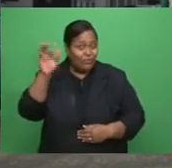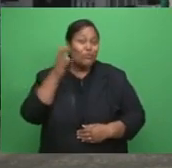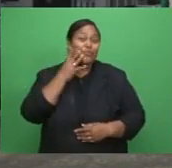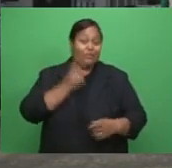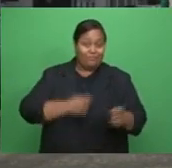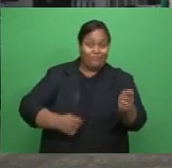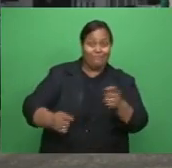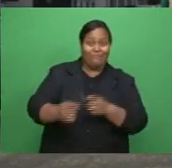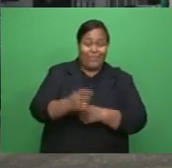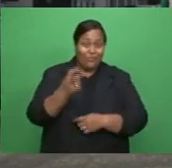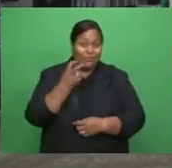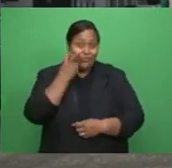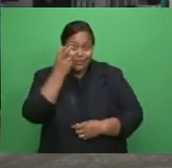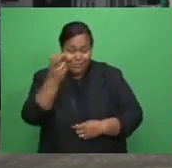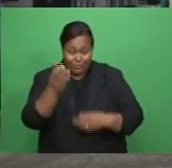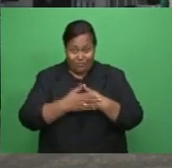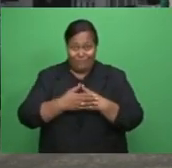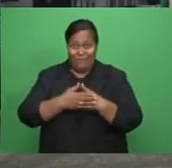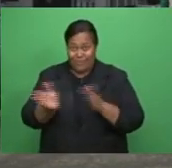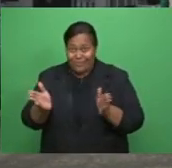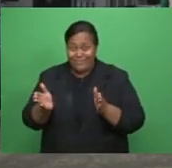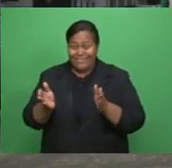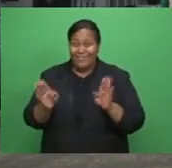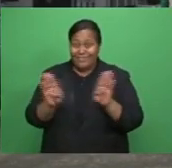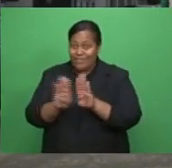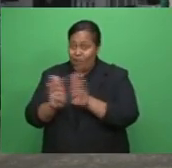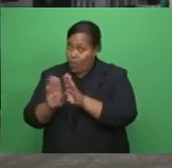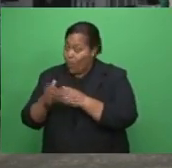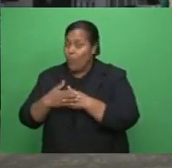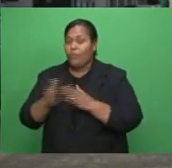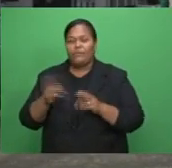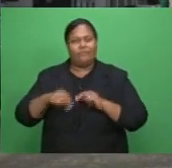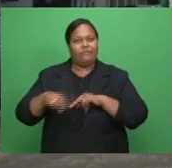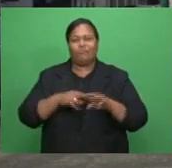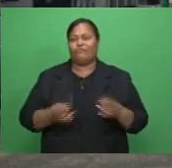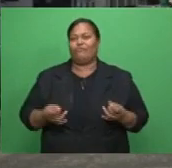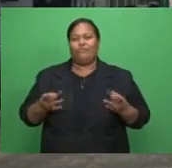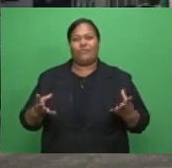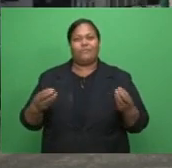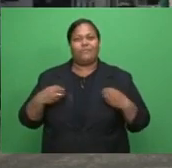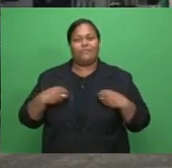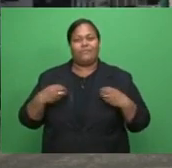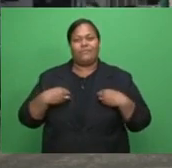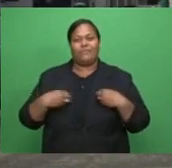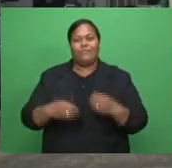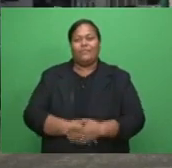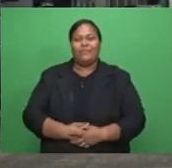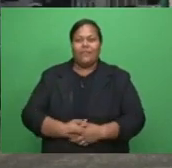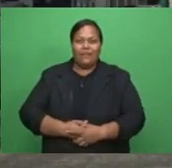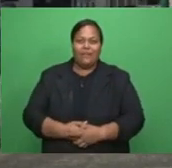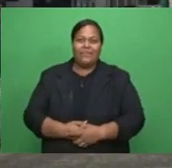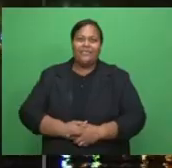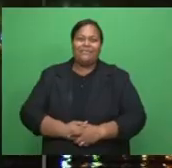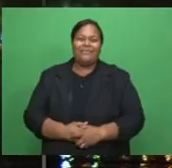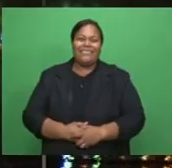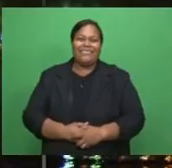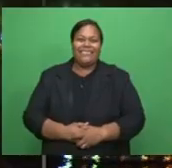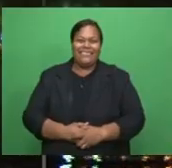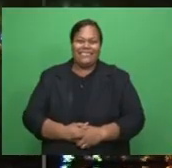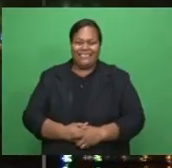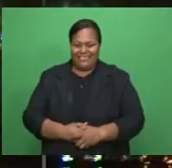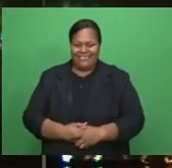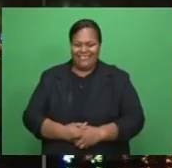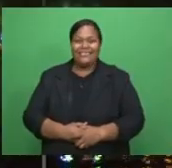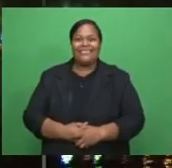picks up and border restrictions are lifted, Fiji will be ready to do business. Kelly Vadala, FBC News. The real